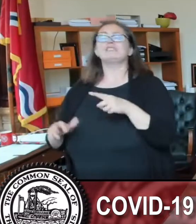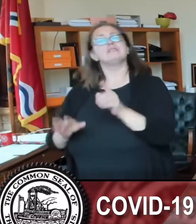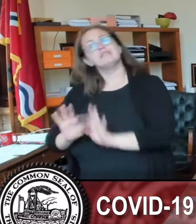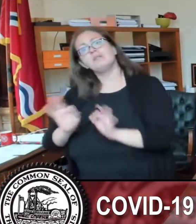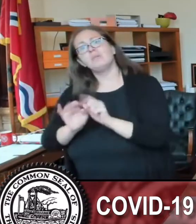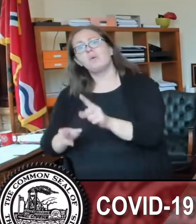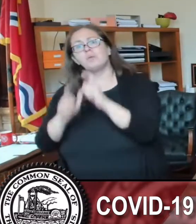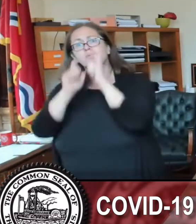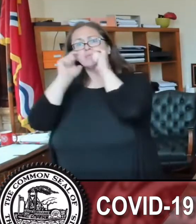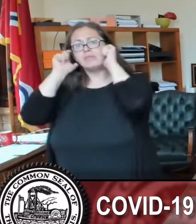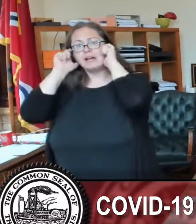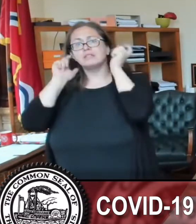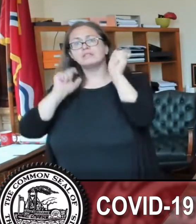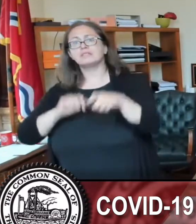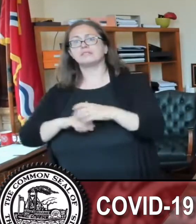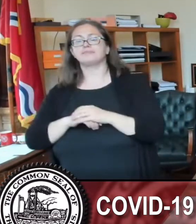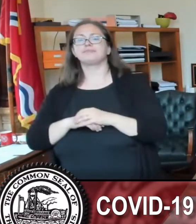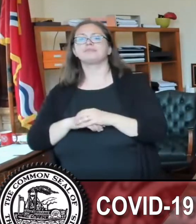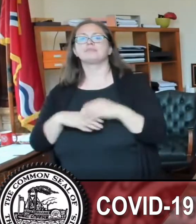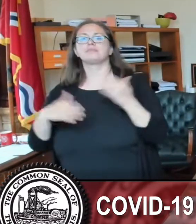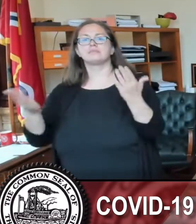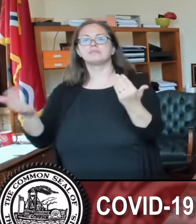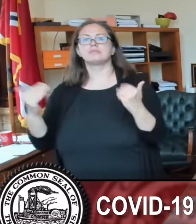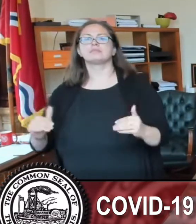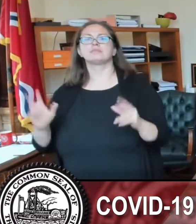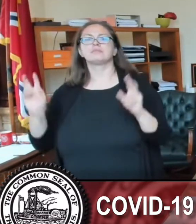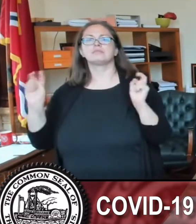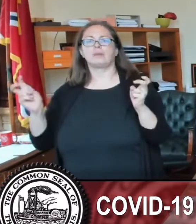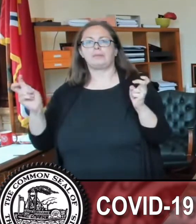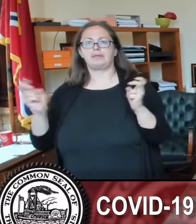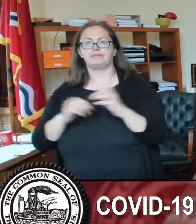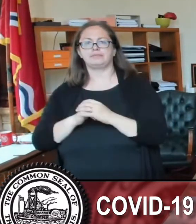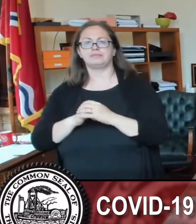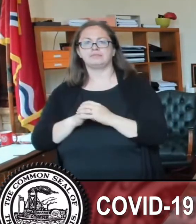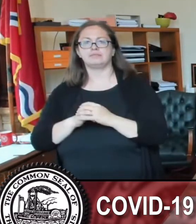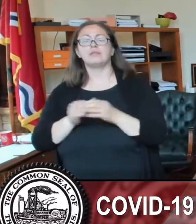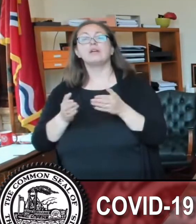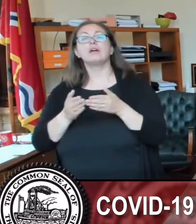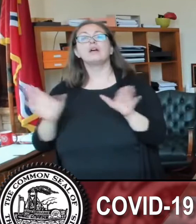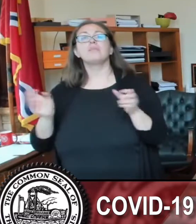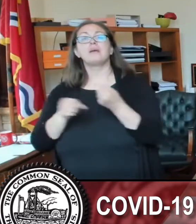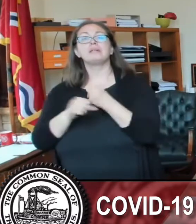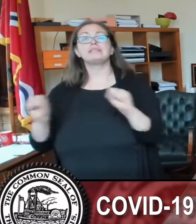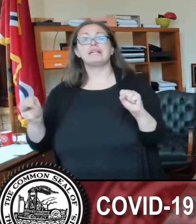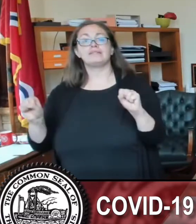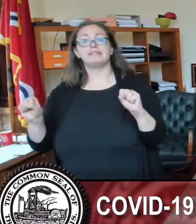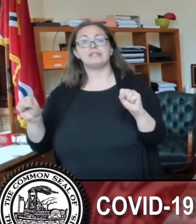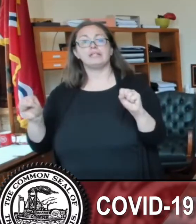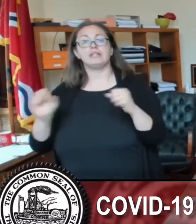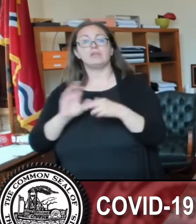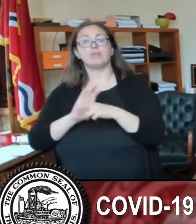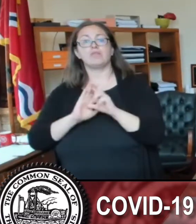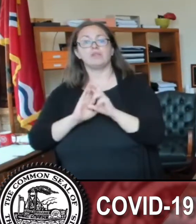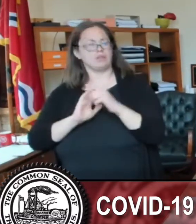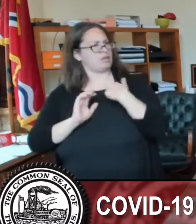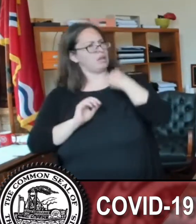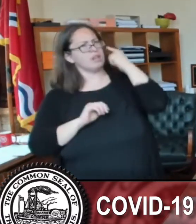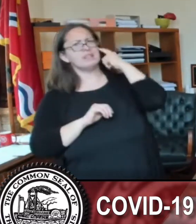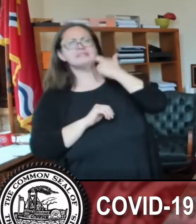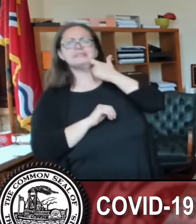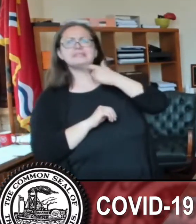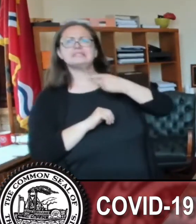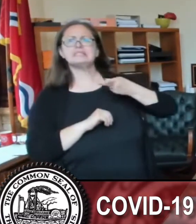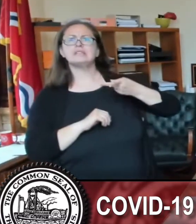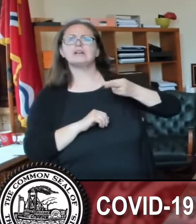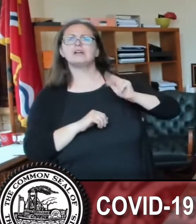All right, next subject. Public safety review. I think we just put a press release out